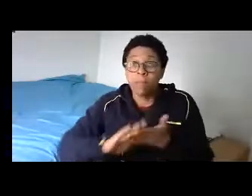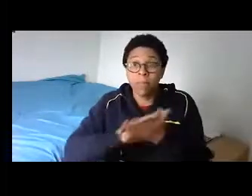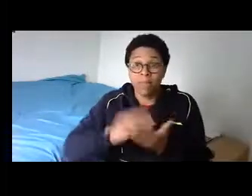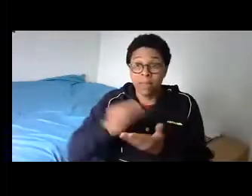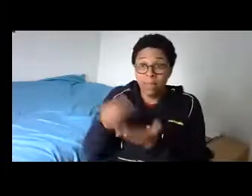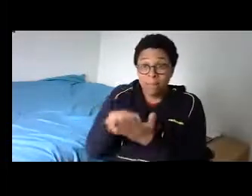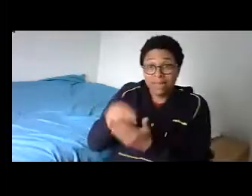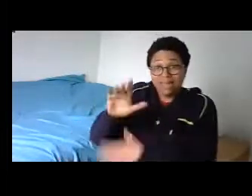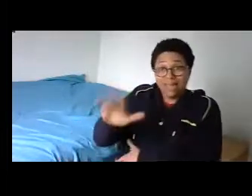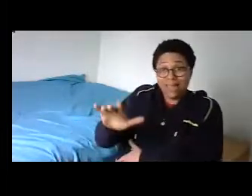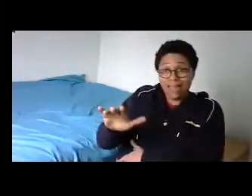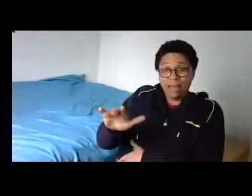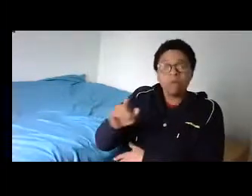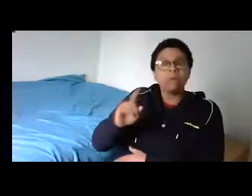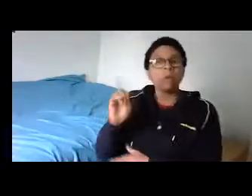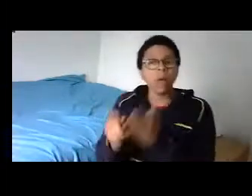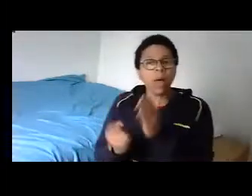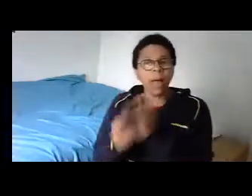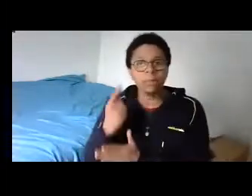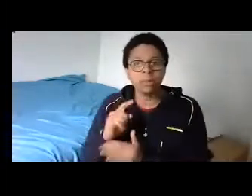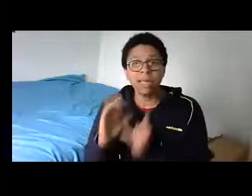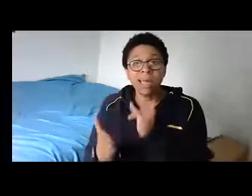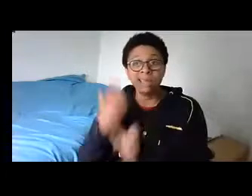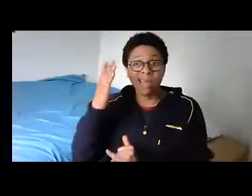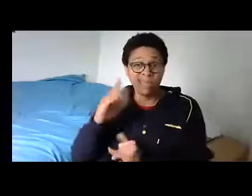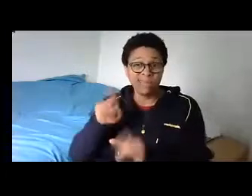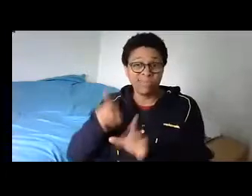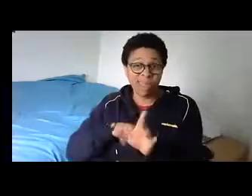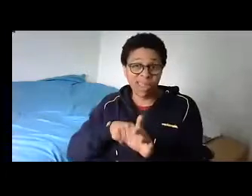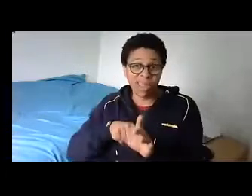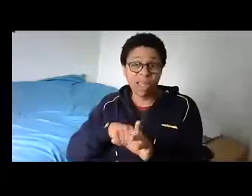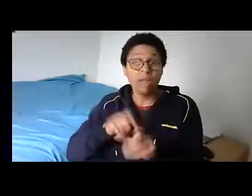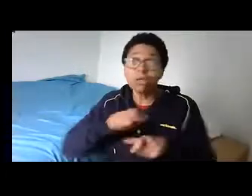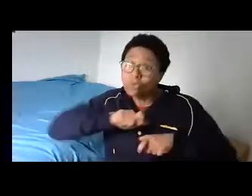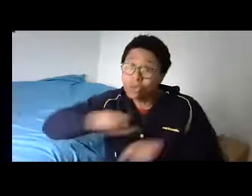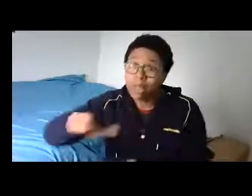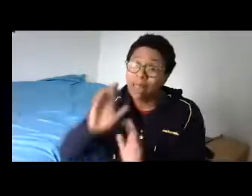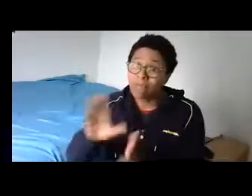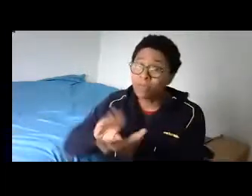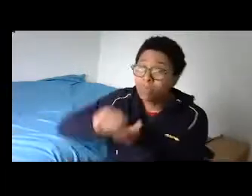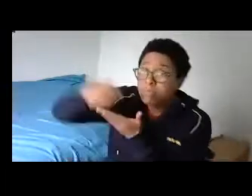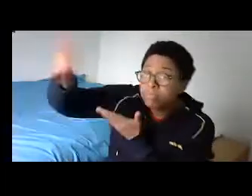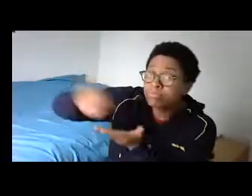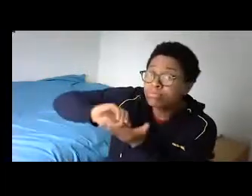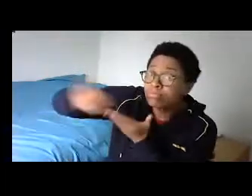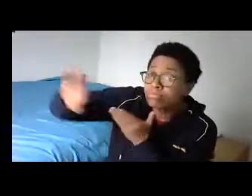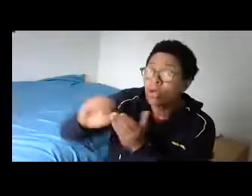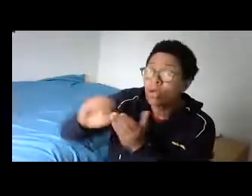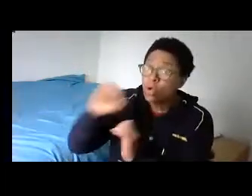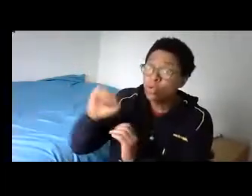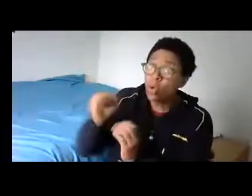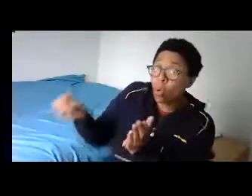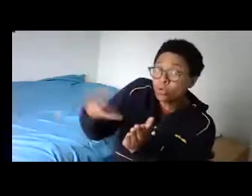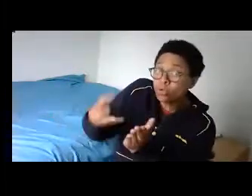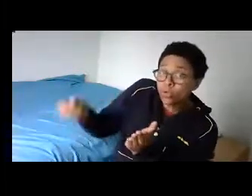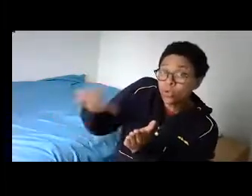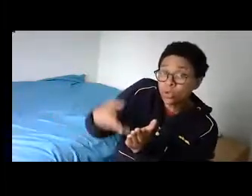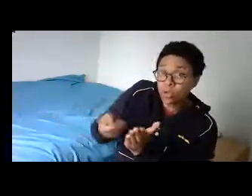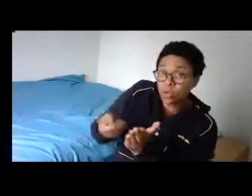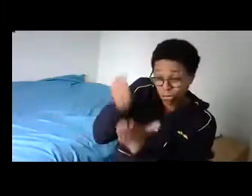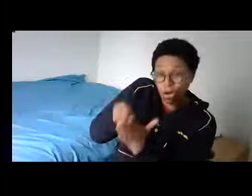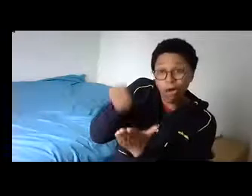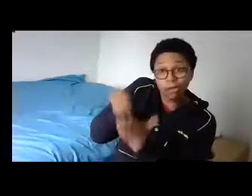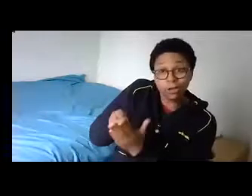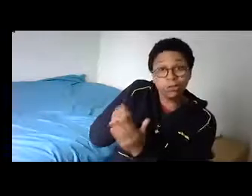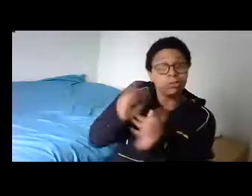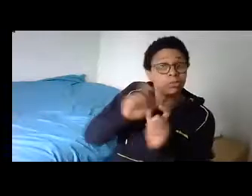do, they first of all make you pay contributions still, so you pay your charges, but